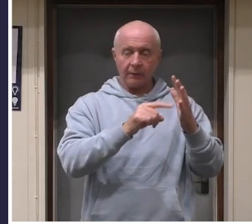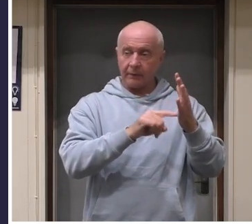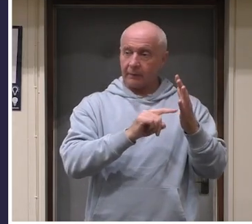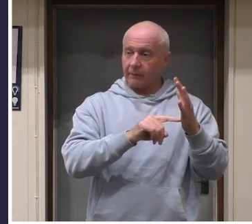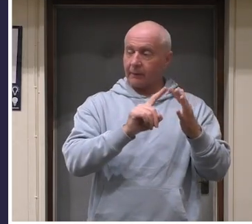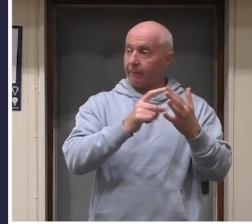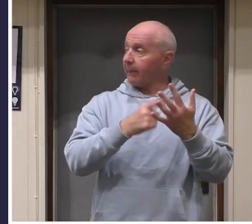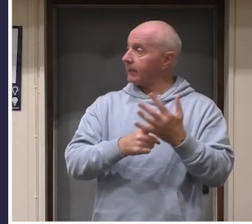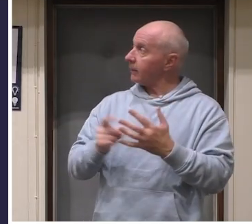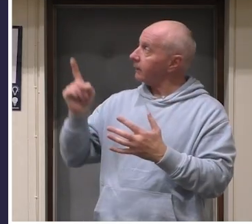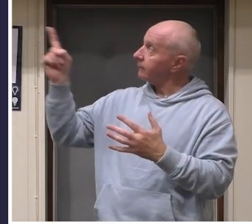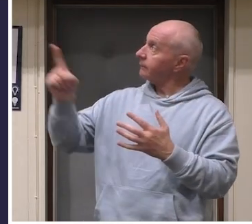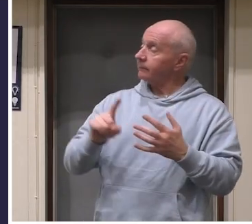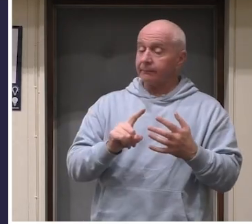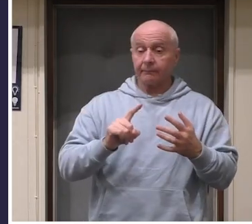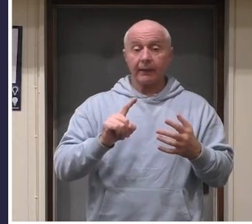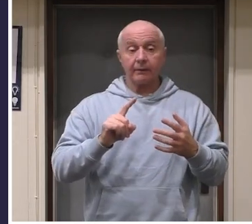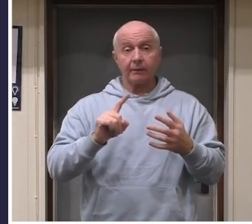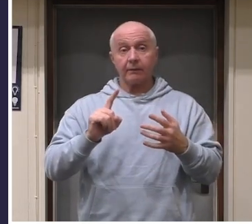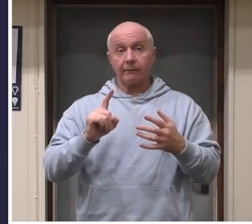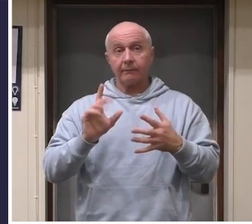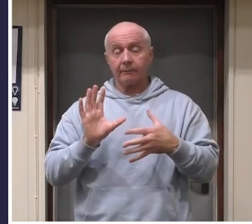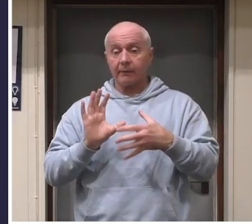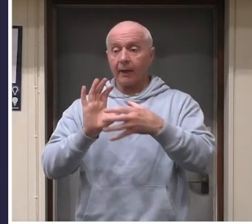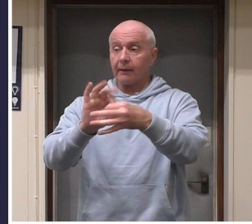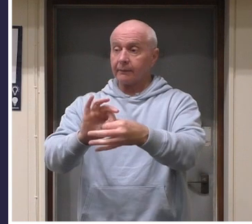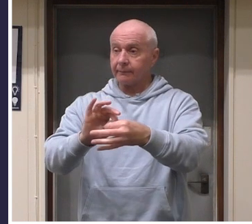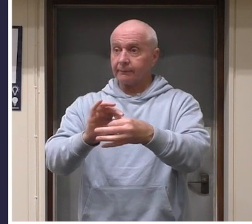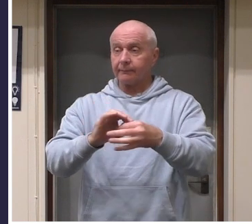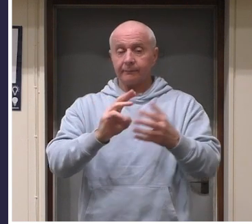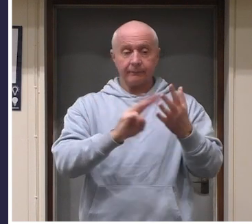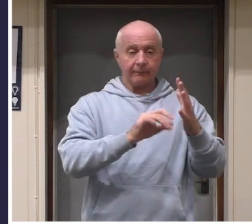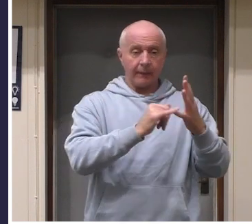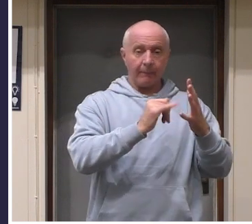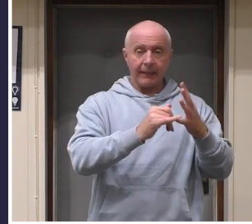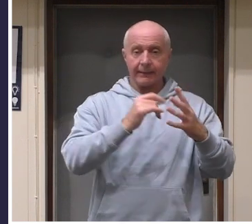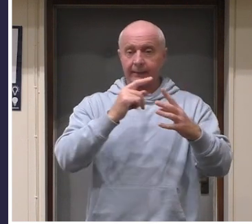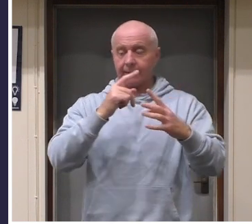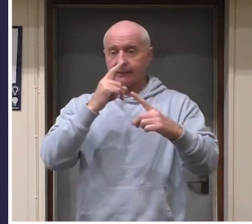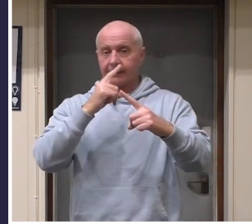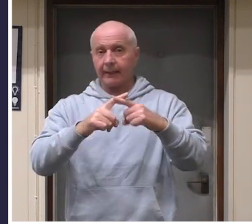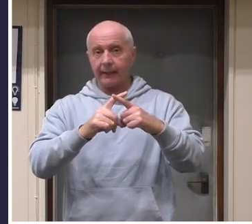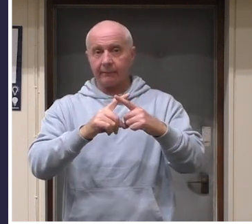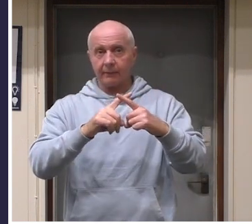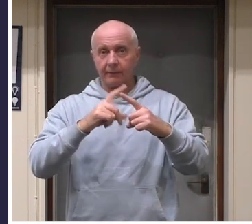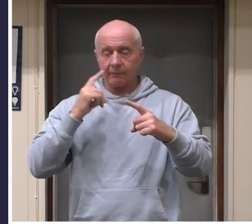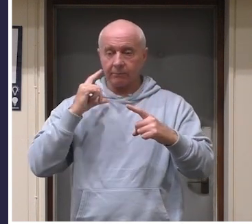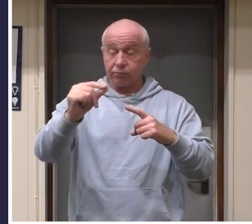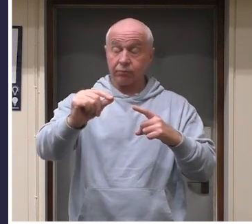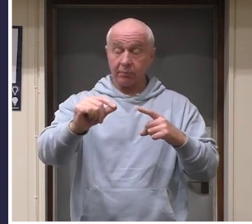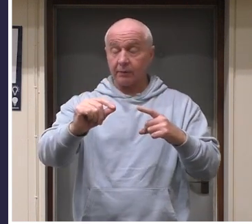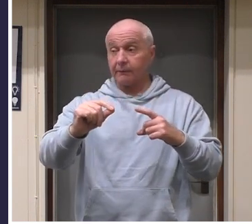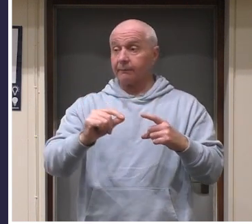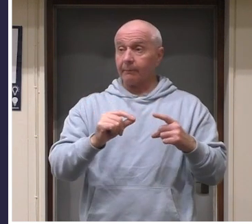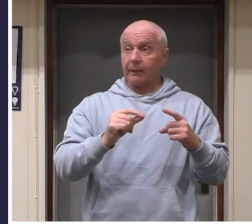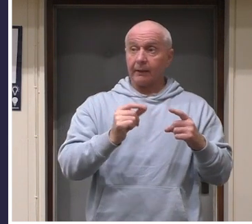wavelength, is inversely proportional to the mass times velocity. What this means is that the lighter